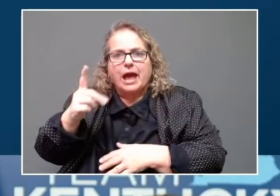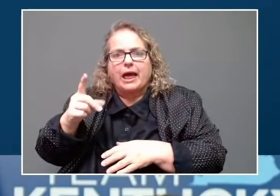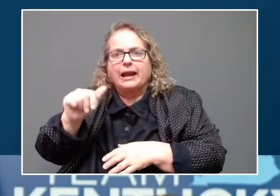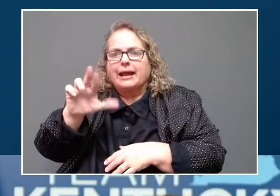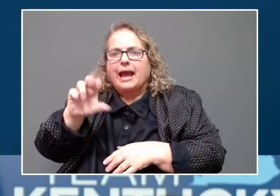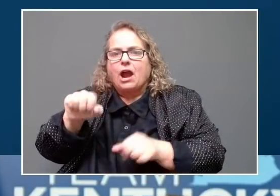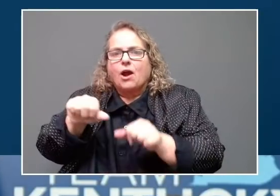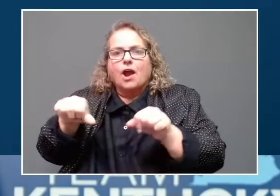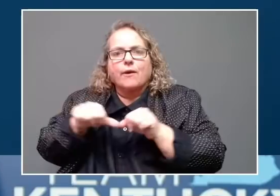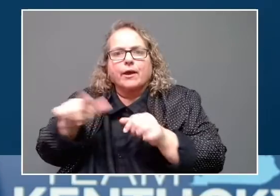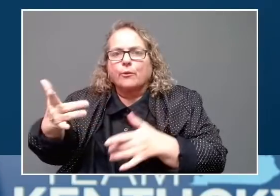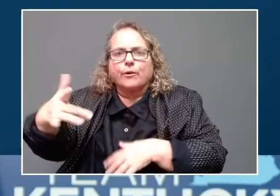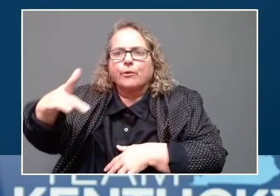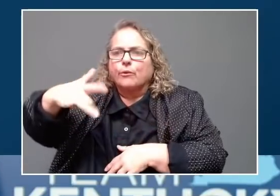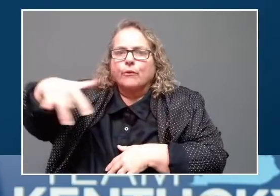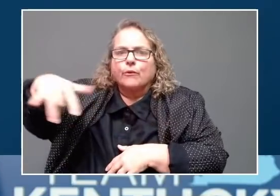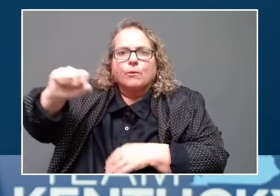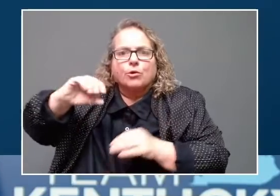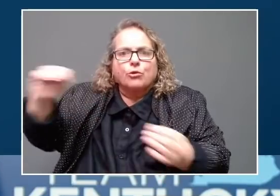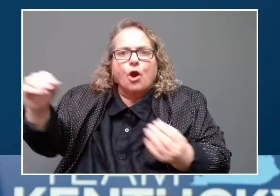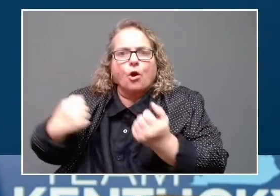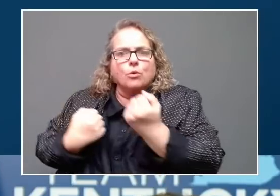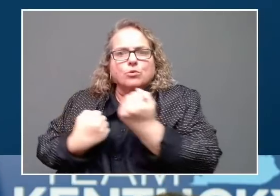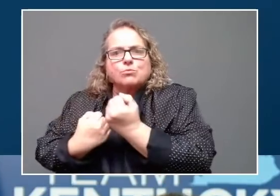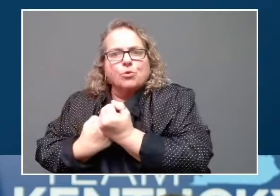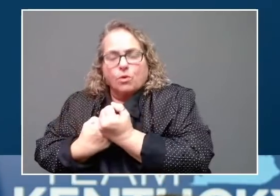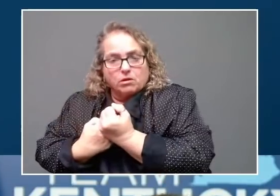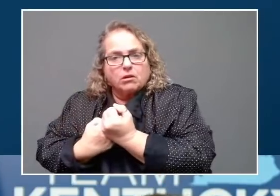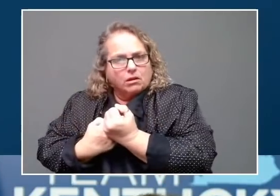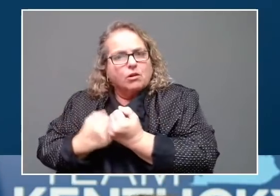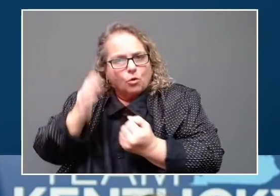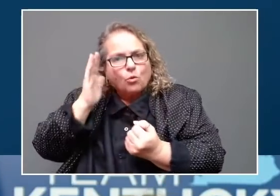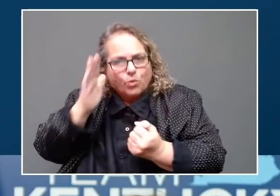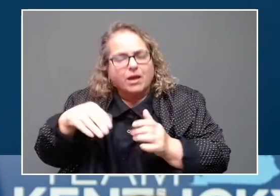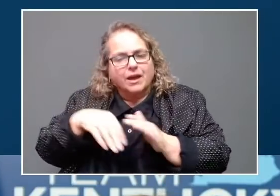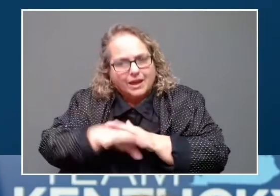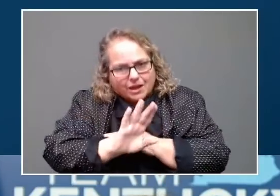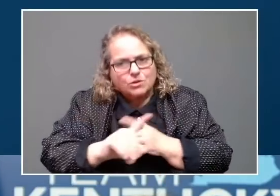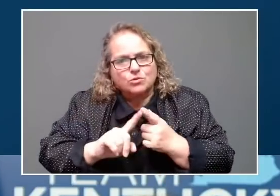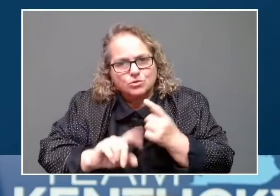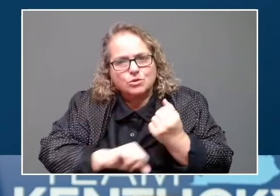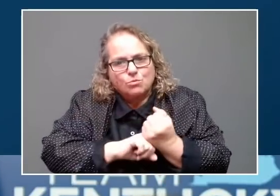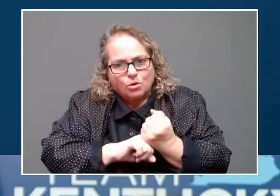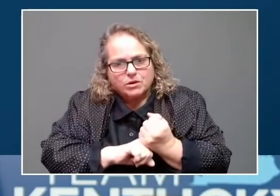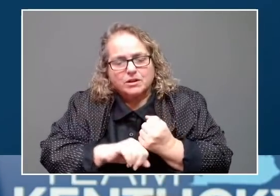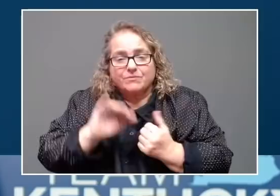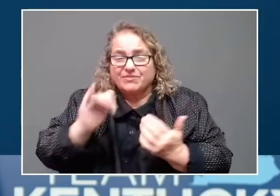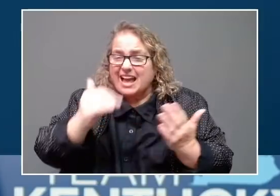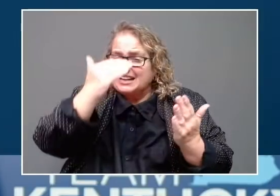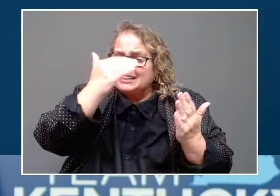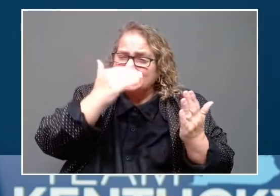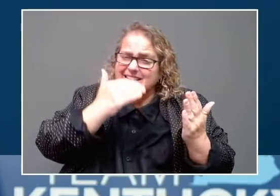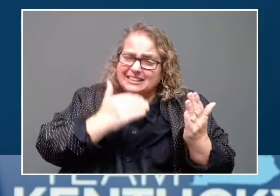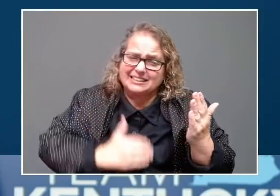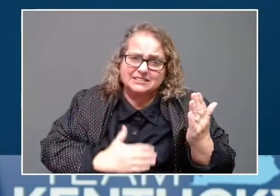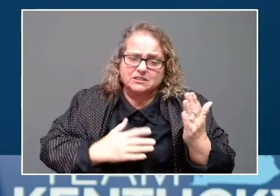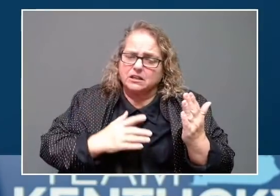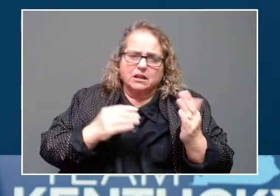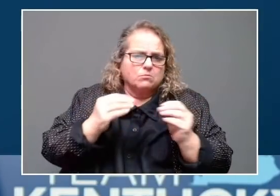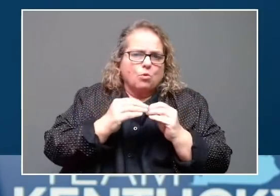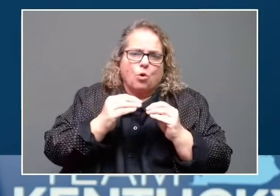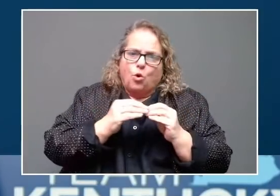to the labor force. The list goes on, but these are the top 4 reasons that we need pre-K for all 4-year-olds in